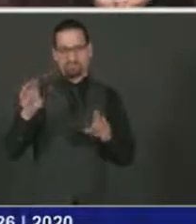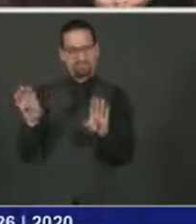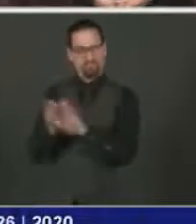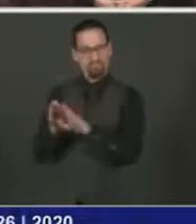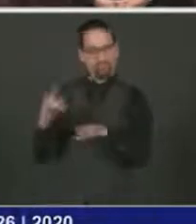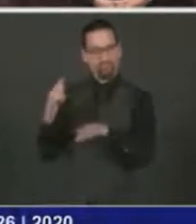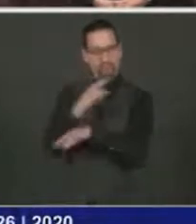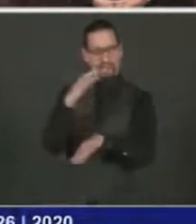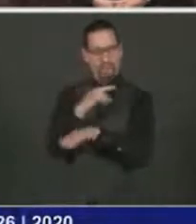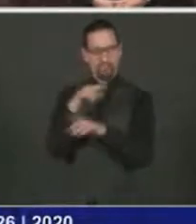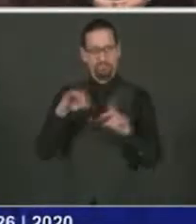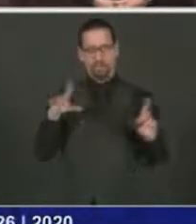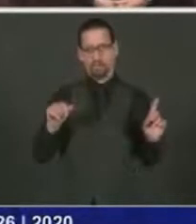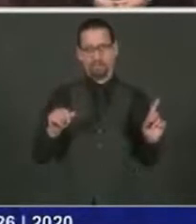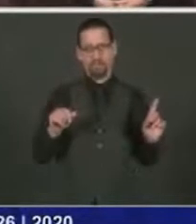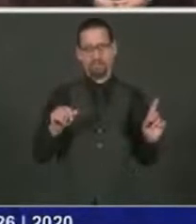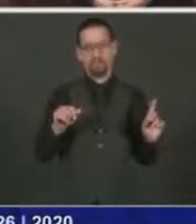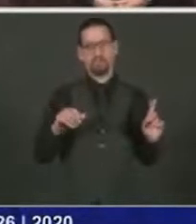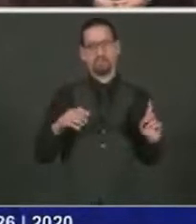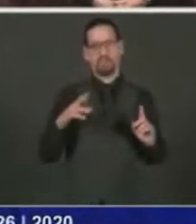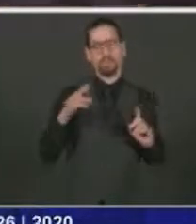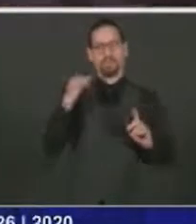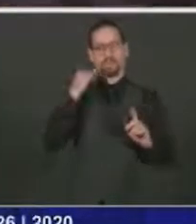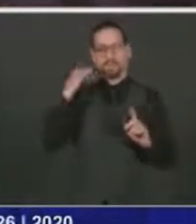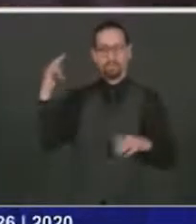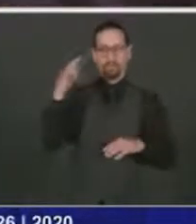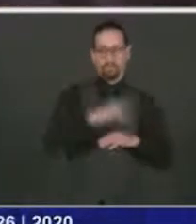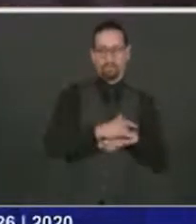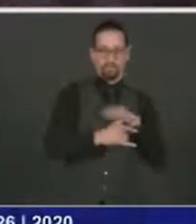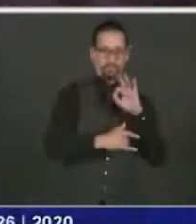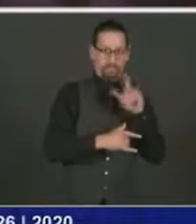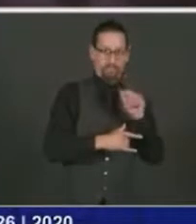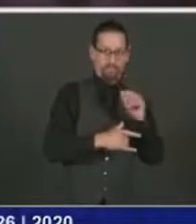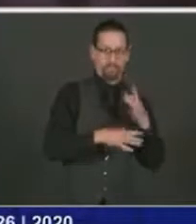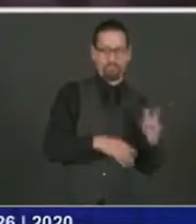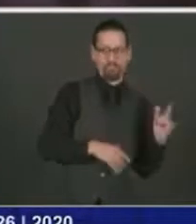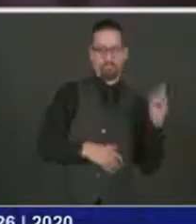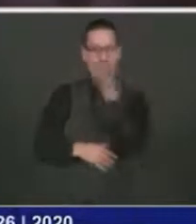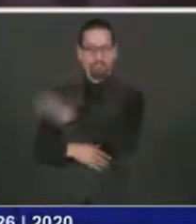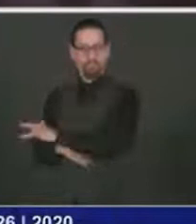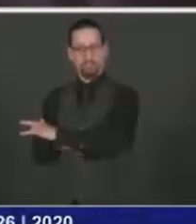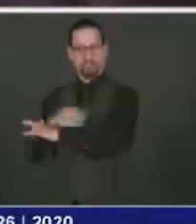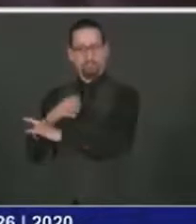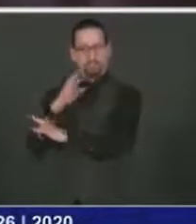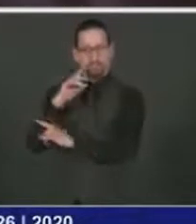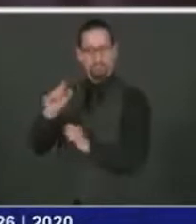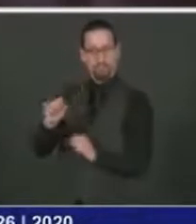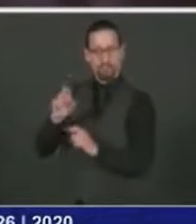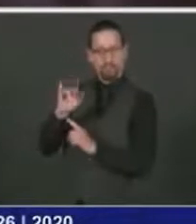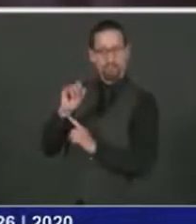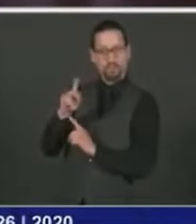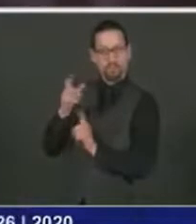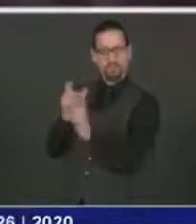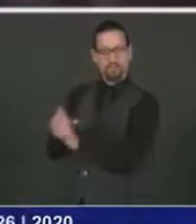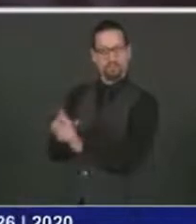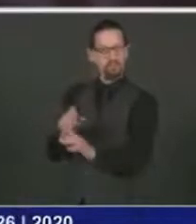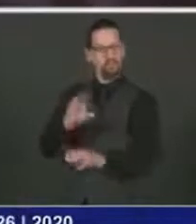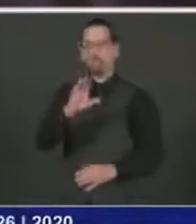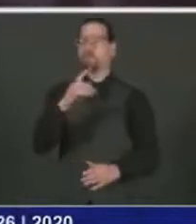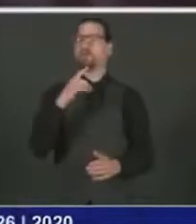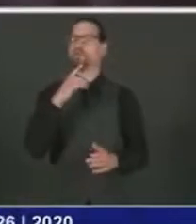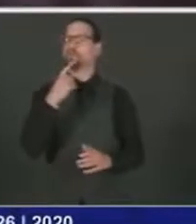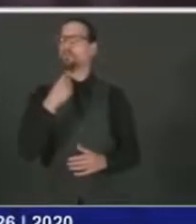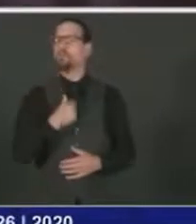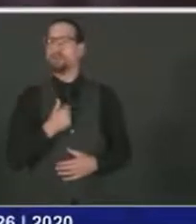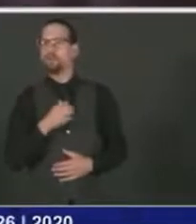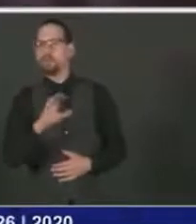return if you should have a new policy Monday? Oh, I'm sorry. Are they? Rhode Islander going to Florida for a family visit or something, but then coming